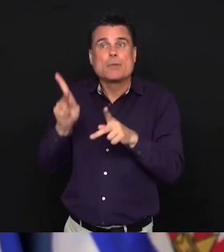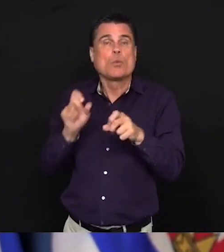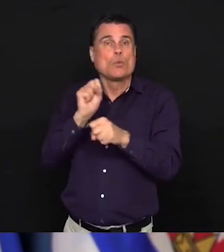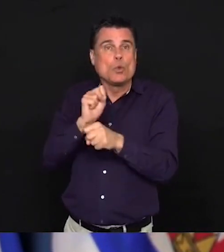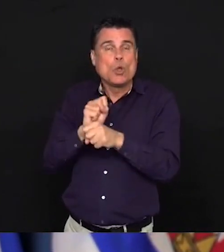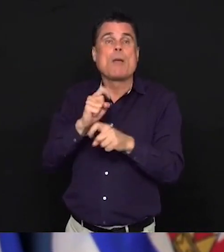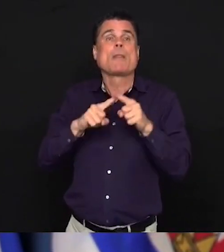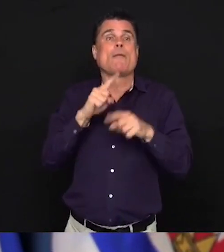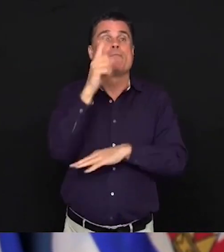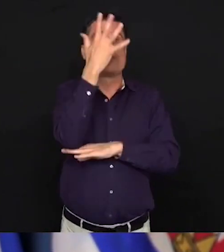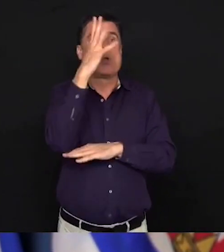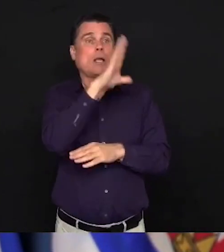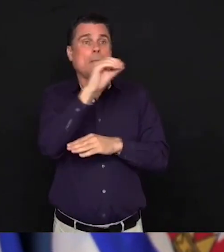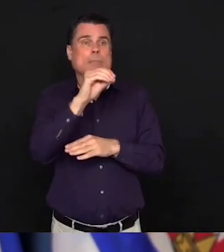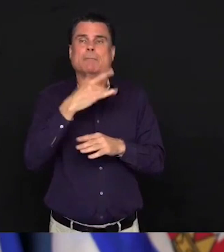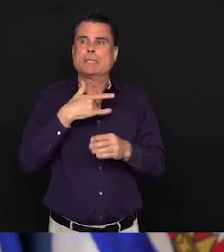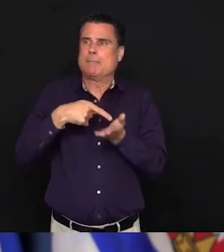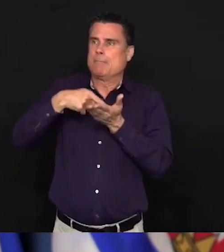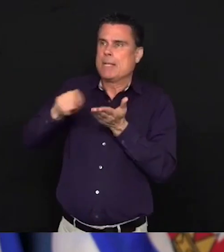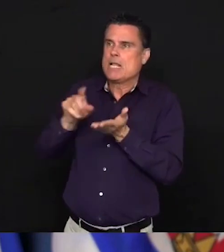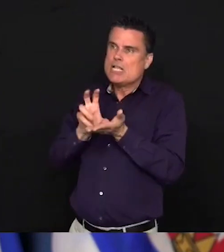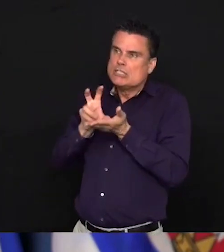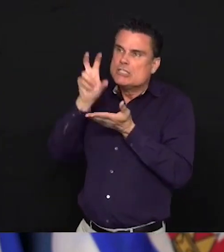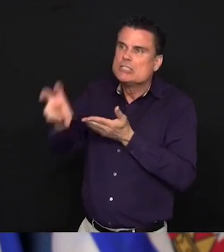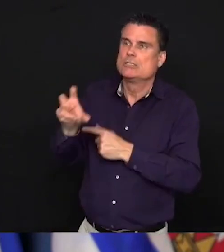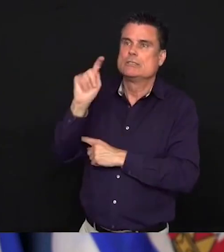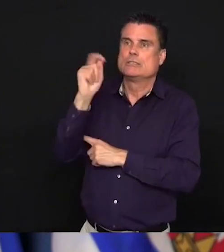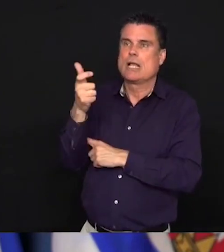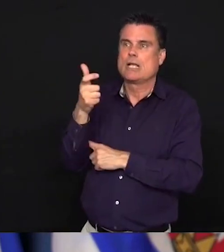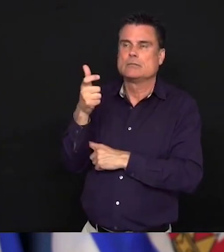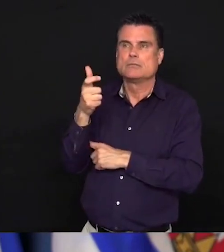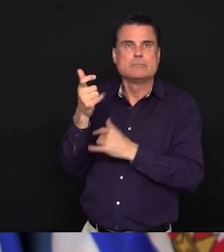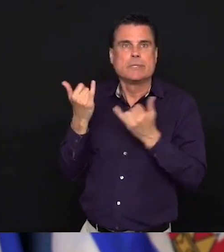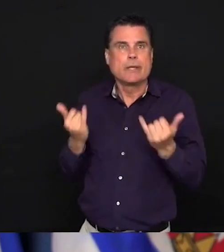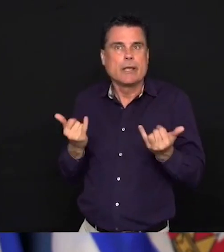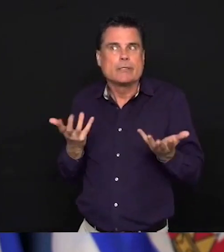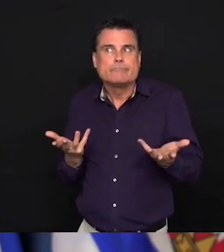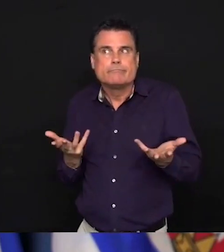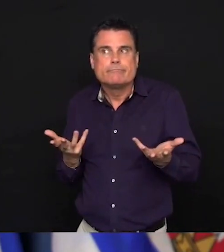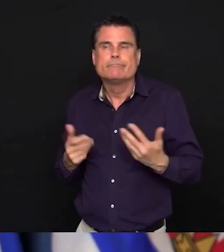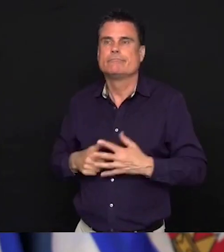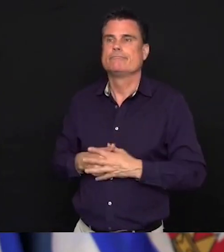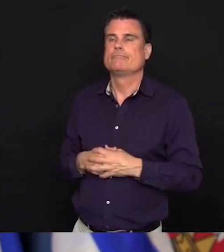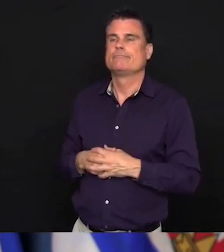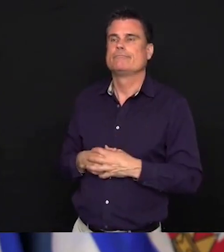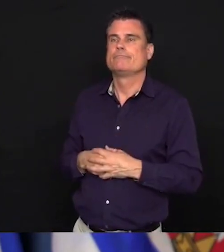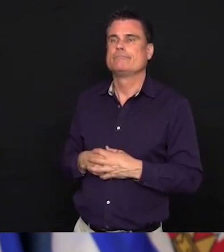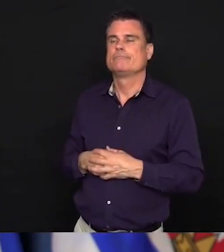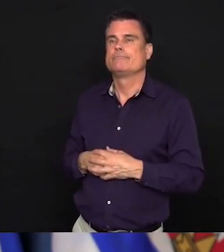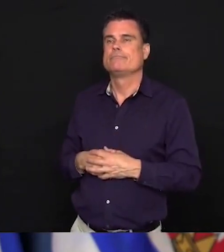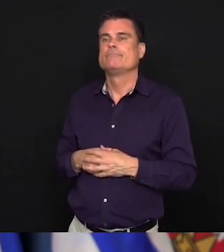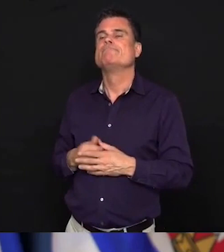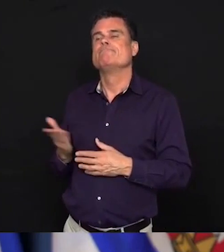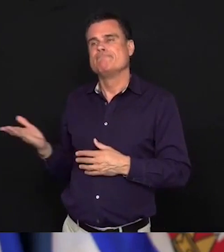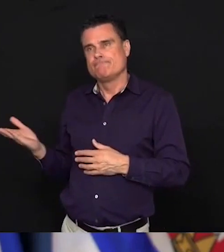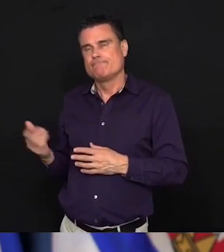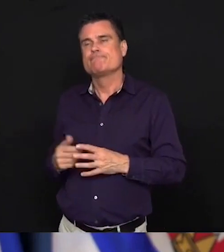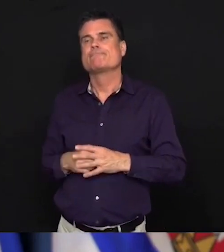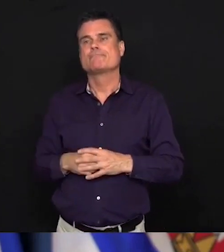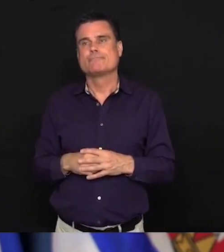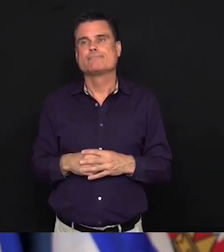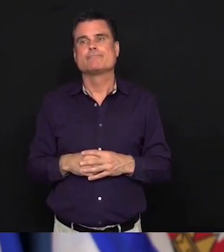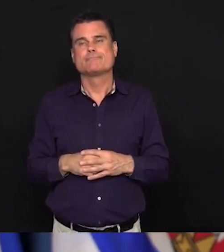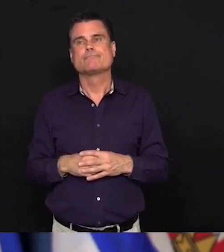on almost 3 years ago. We arrived at the height of yet another dispute with our largest trading partner on softwood